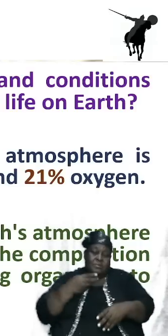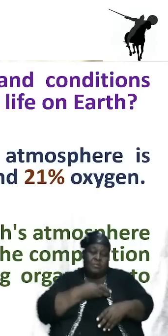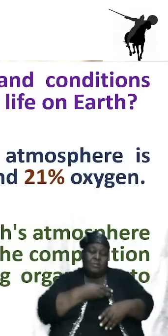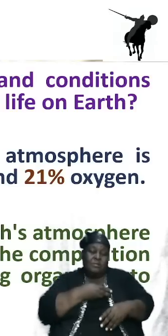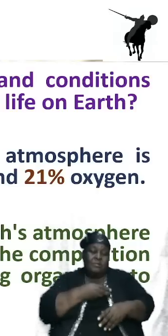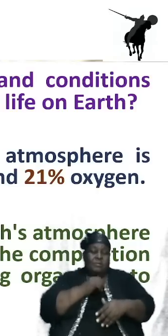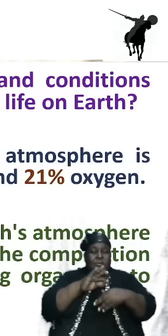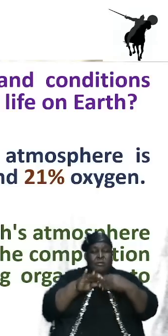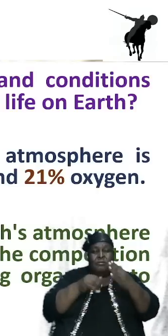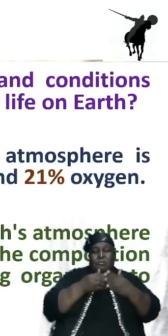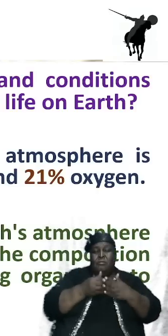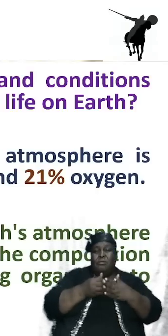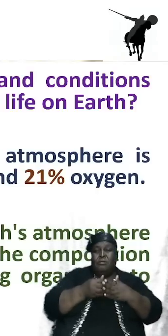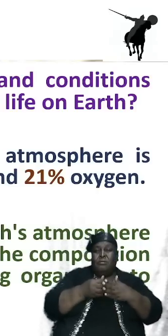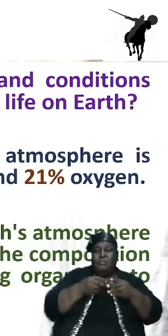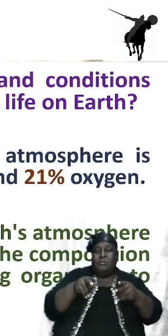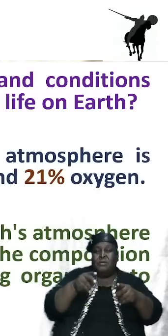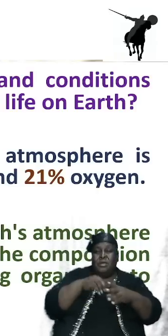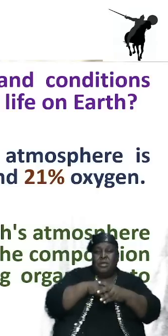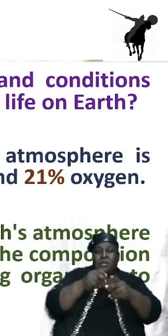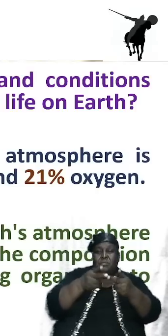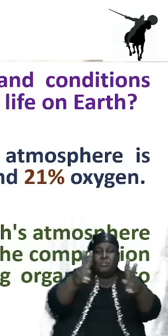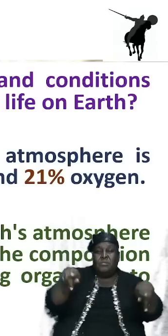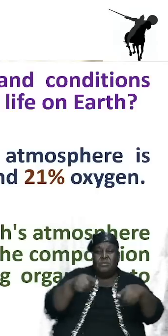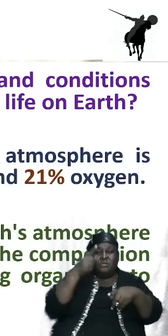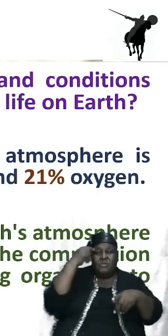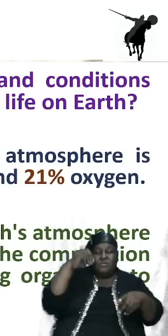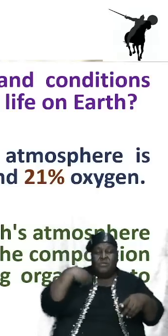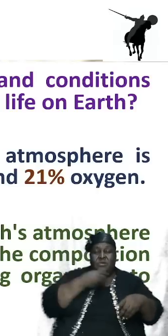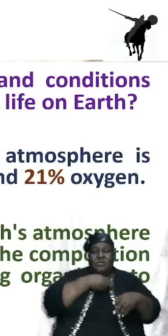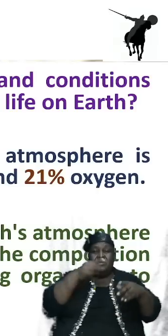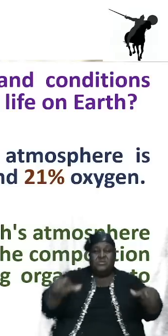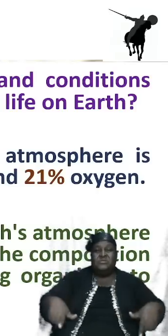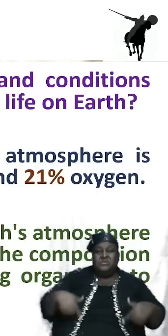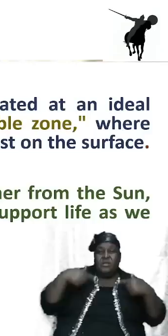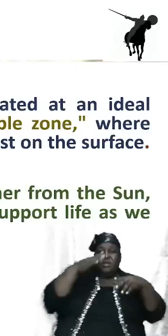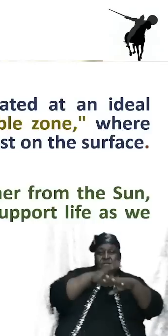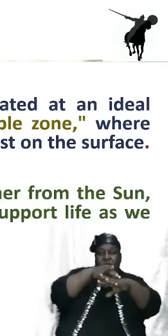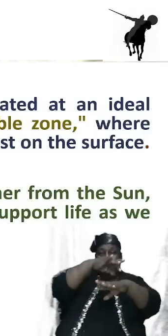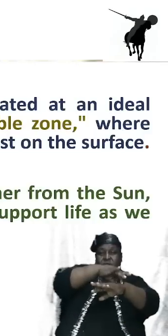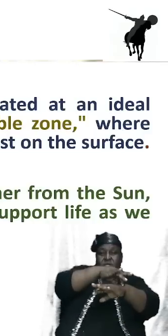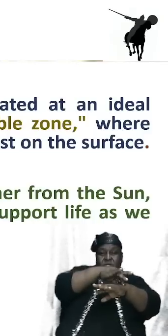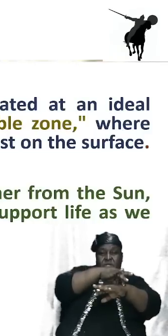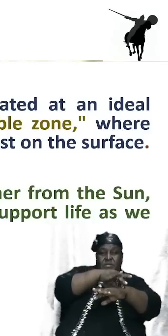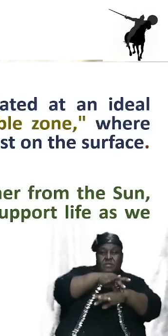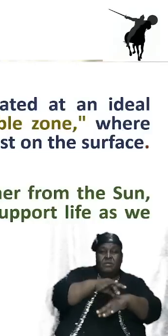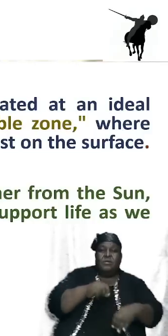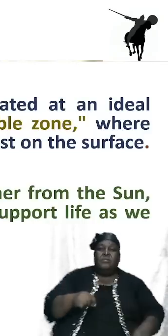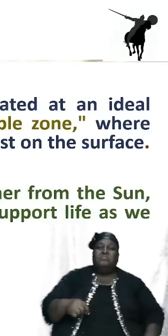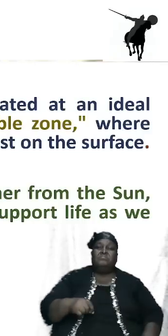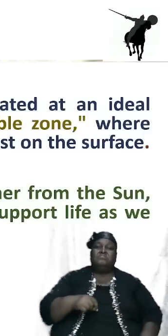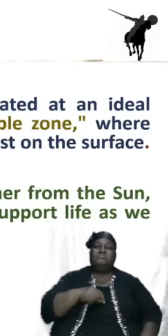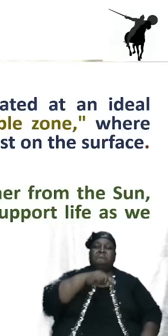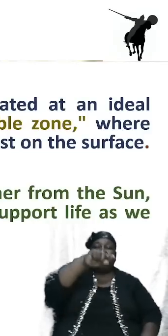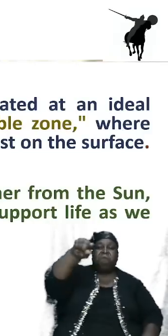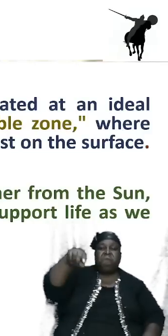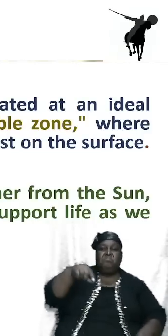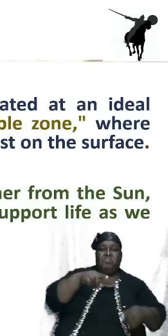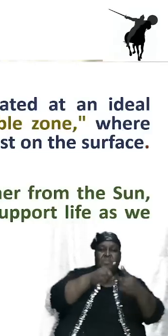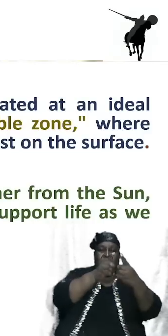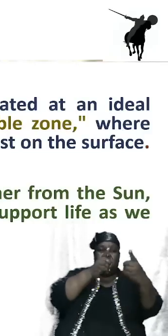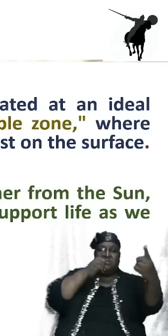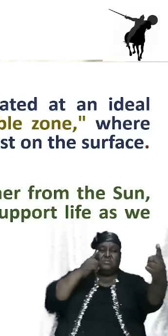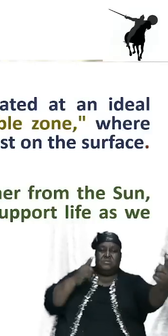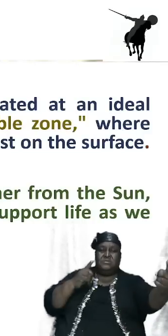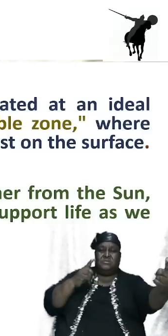constants in place for us to live here. That's one condition. Look at this one. The distance from the sun. And we have said